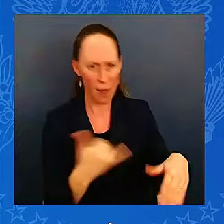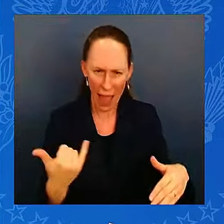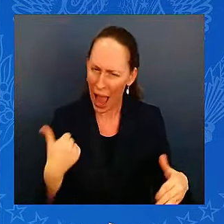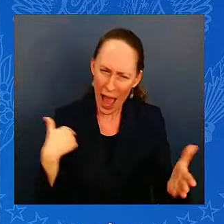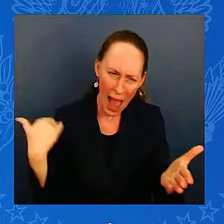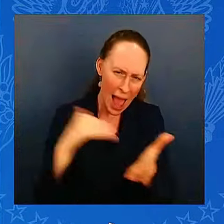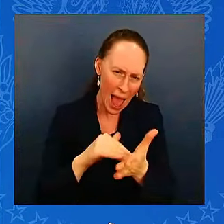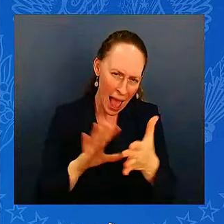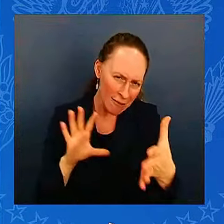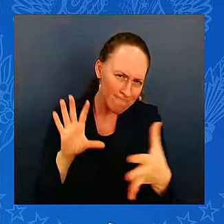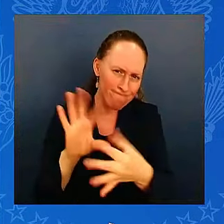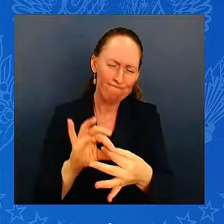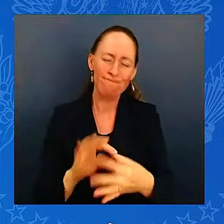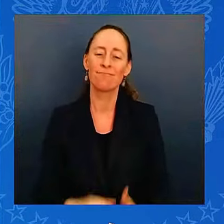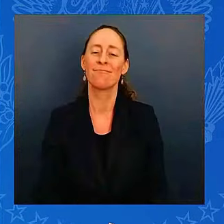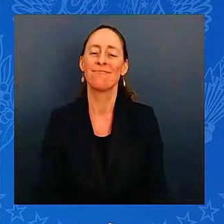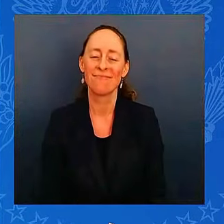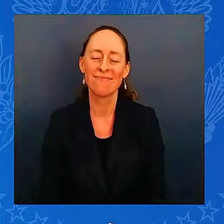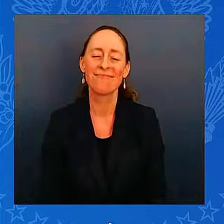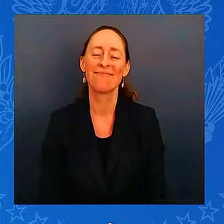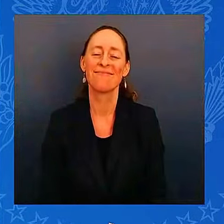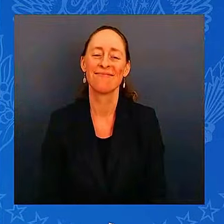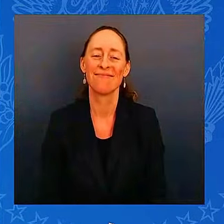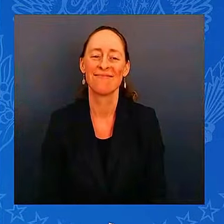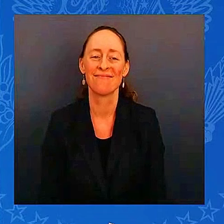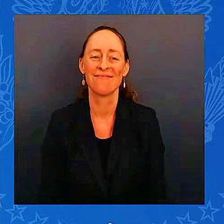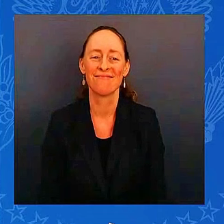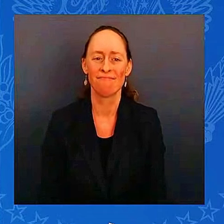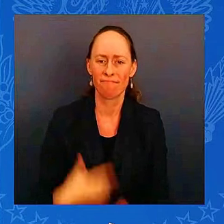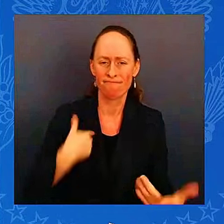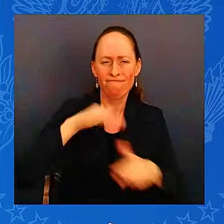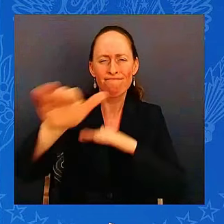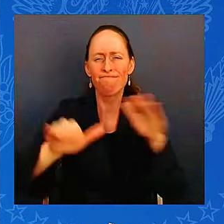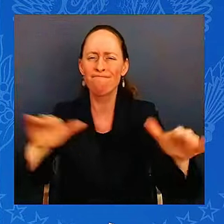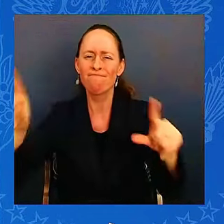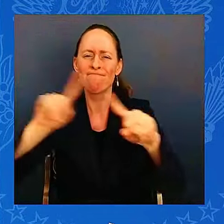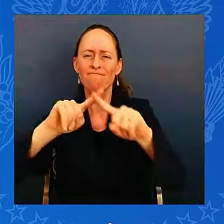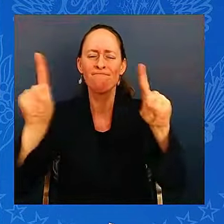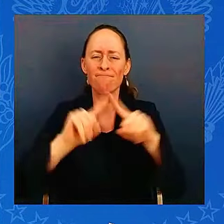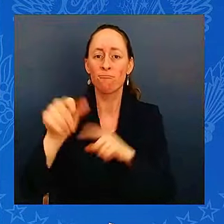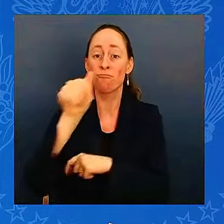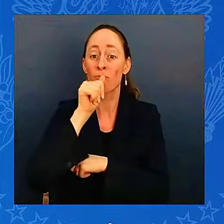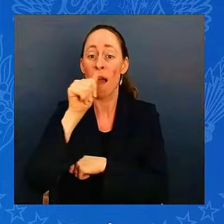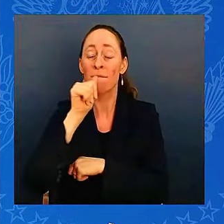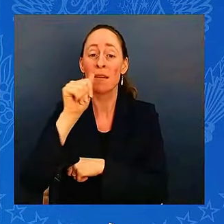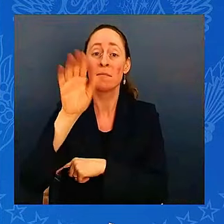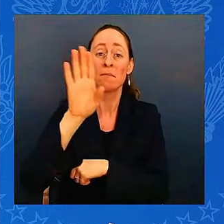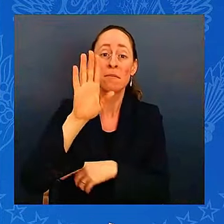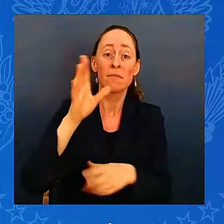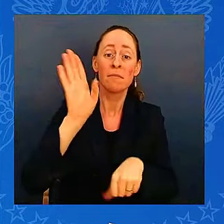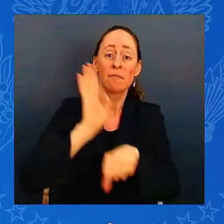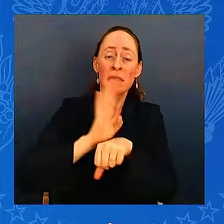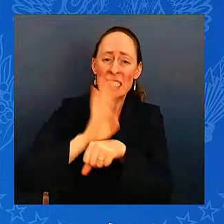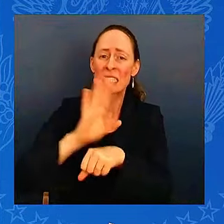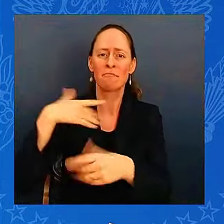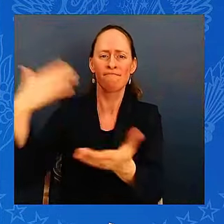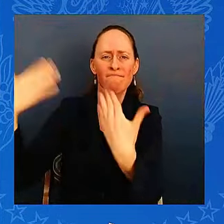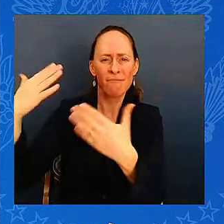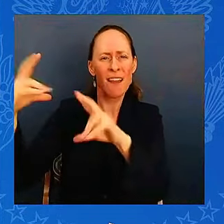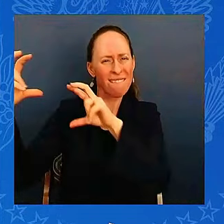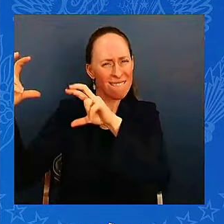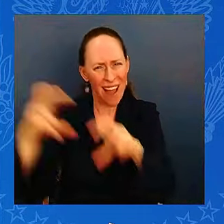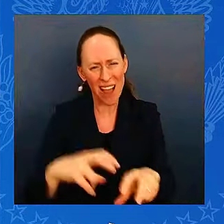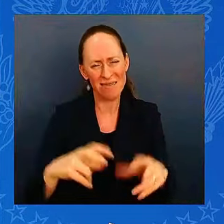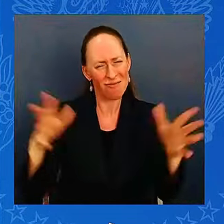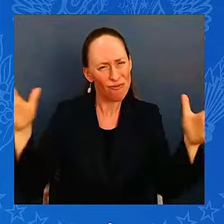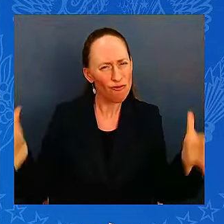pulling private capital off the sidelines, getting the workers in the game, and once again, leading the world on climate. Bringing jobs back home,